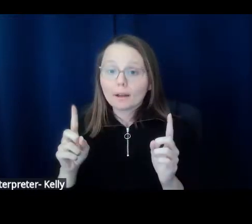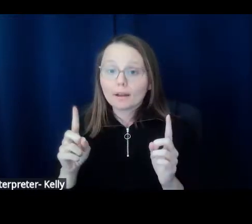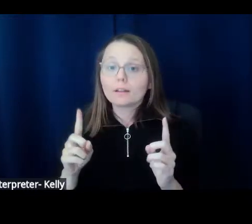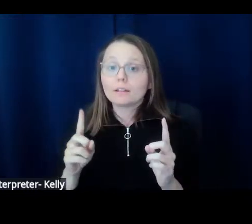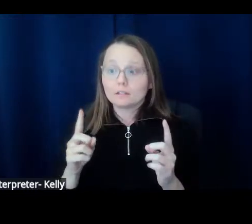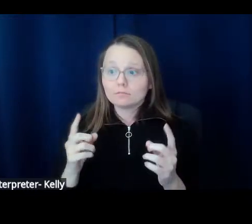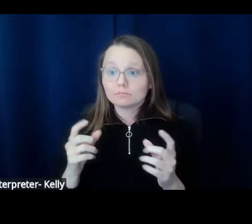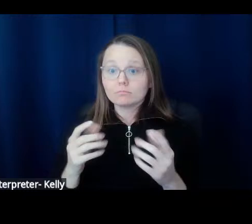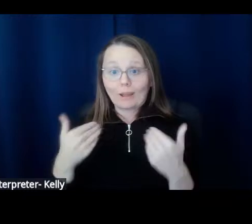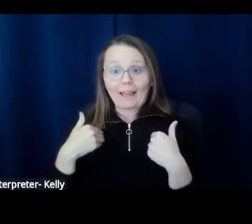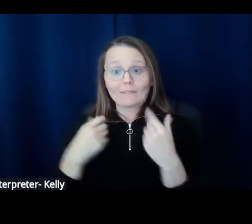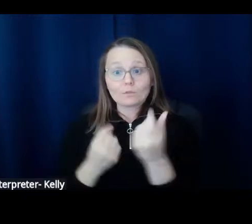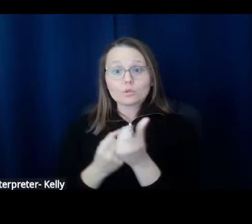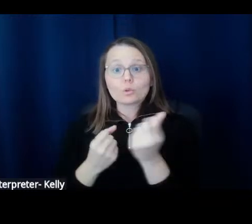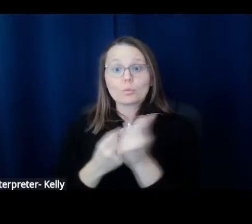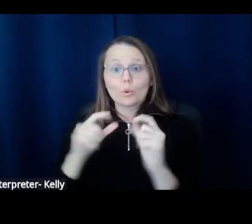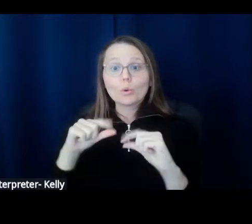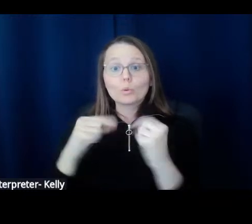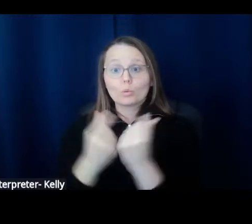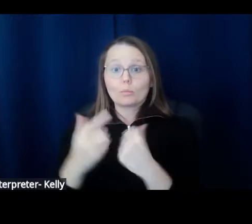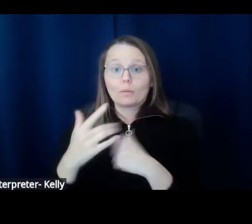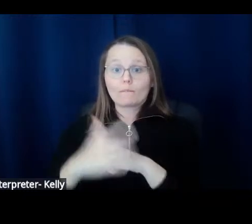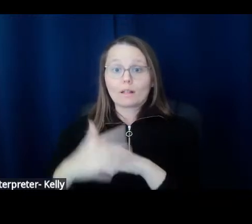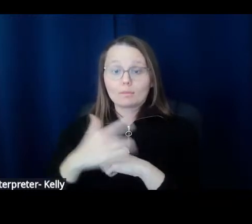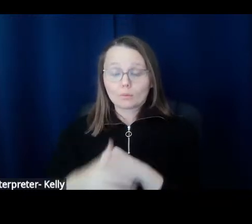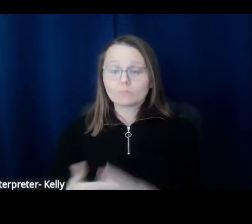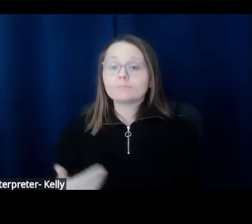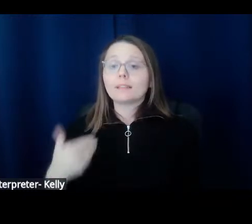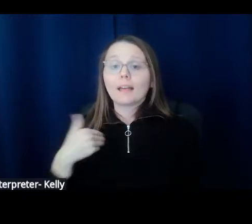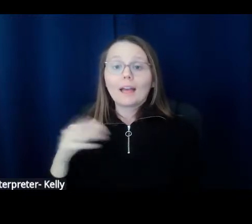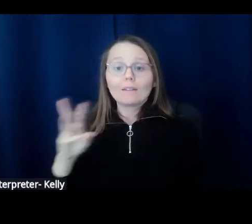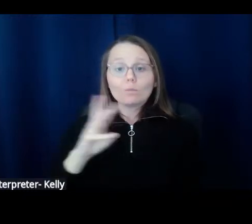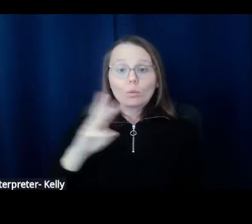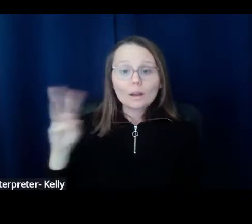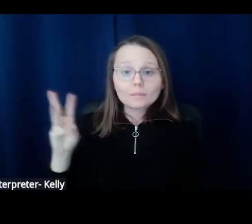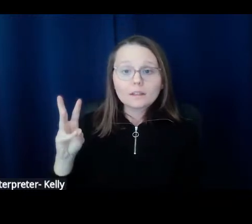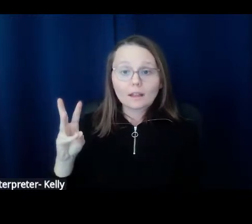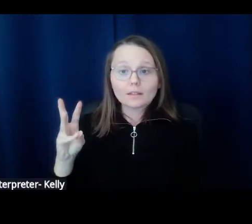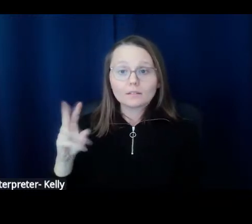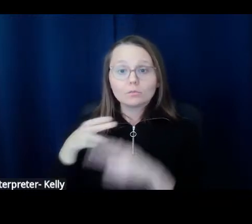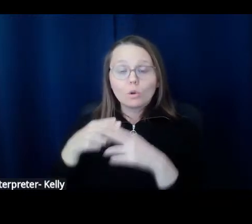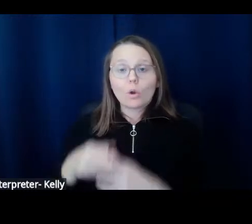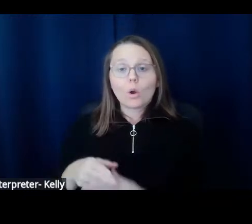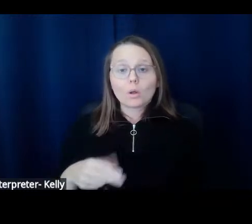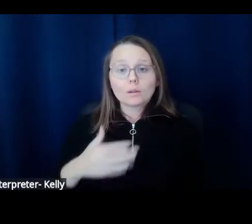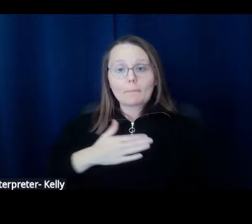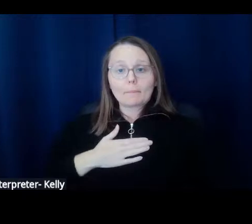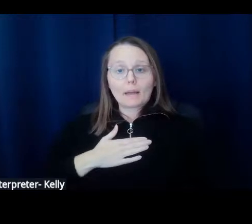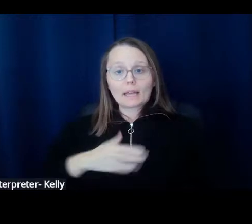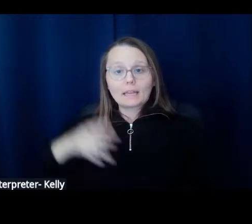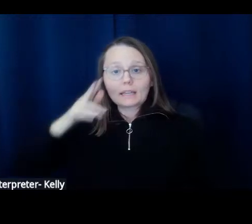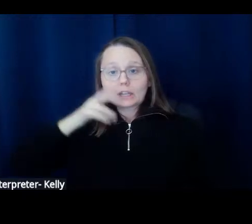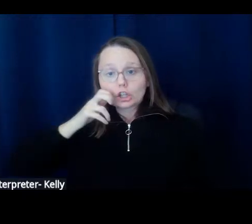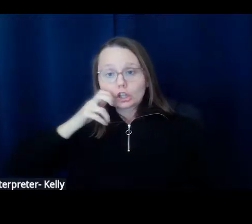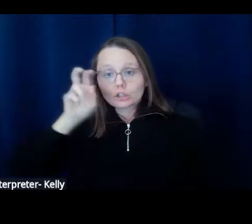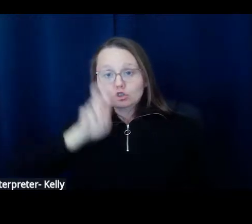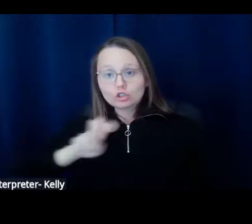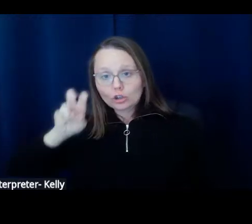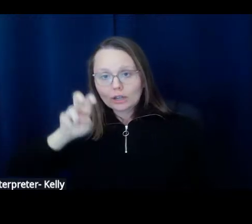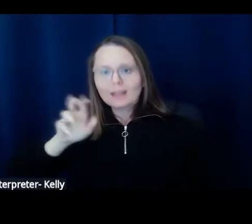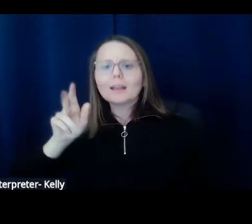support groups. There is a website, My Hearing Journey, where people share their experience